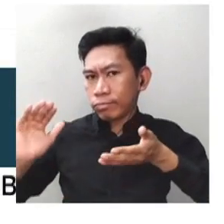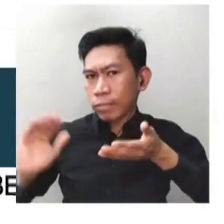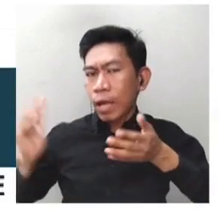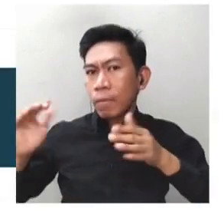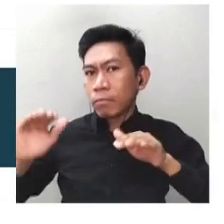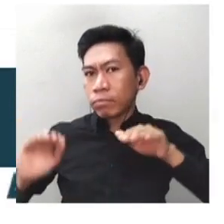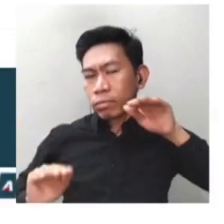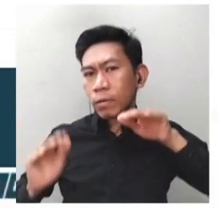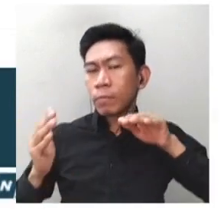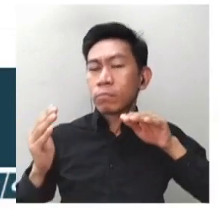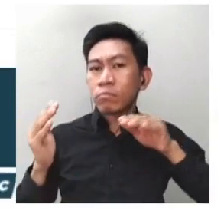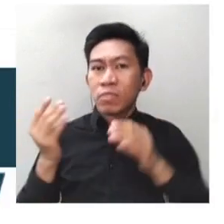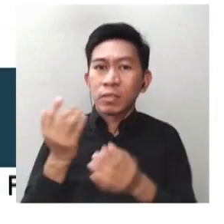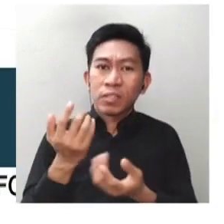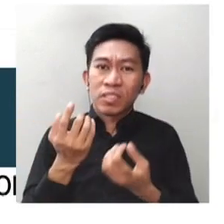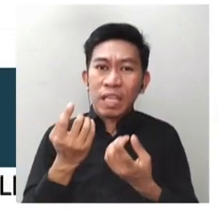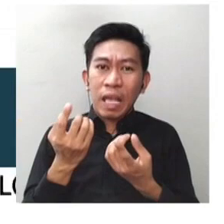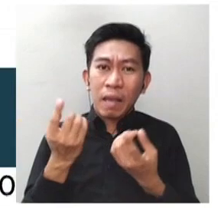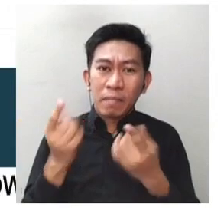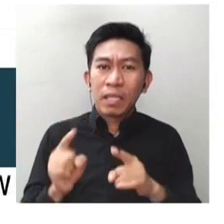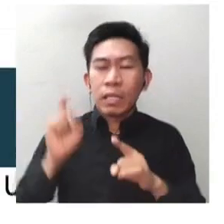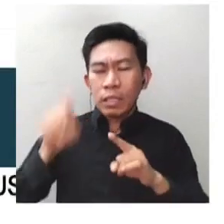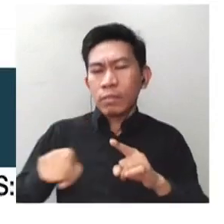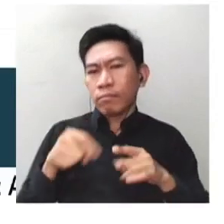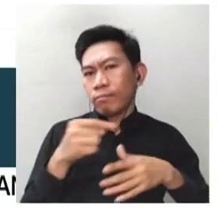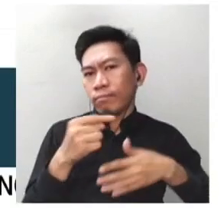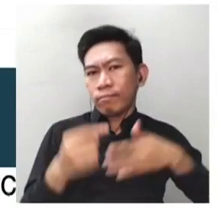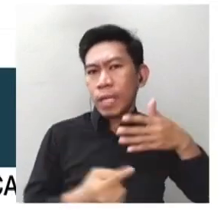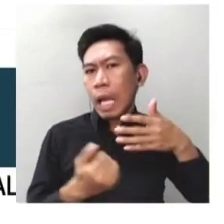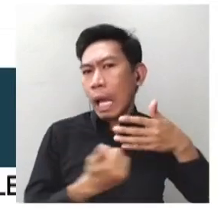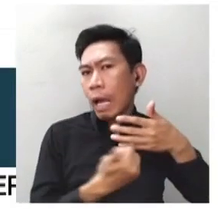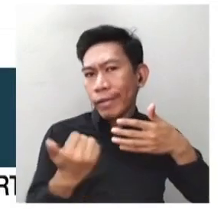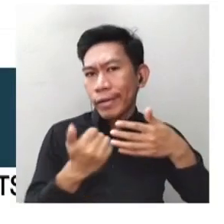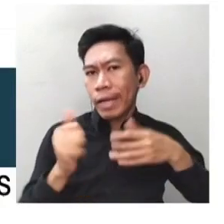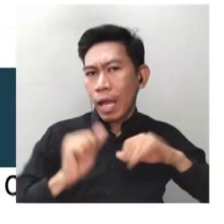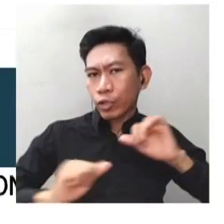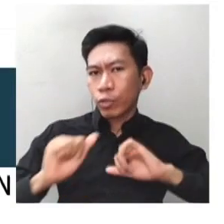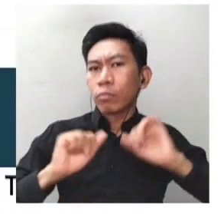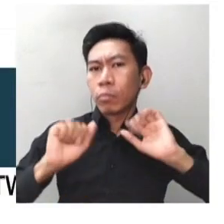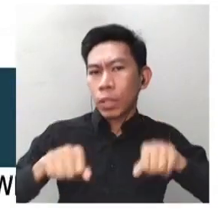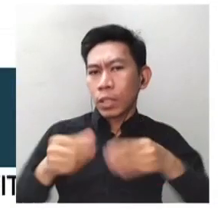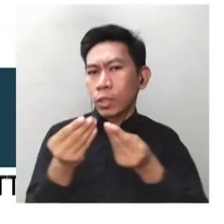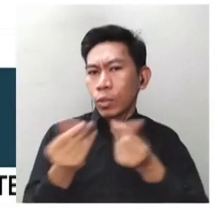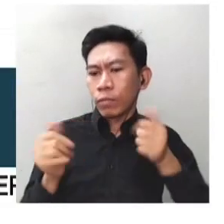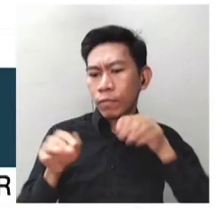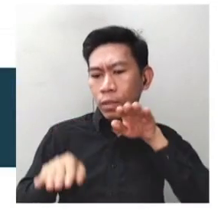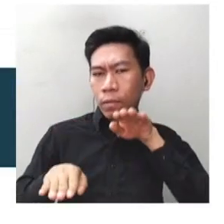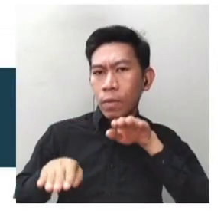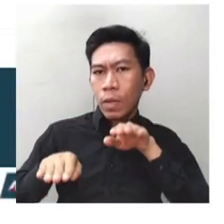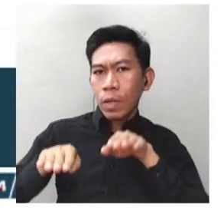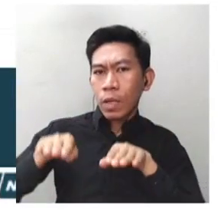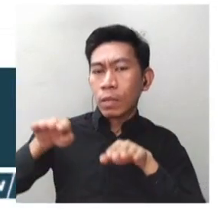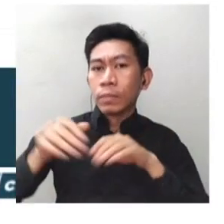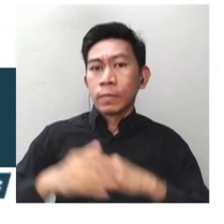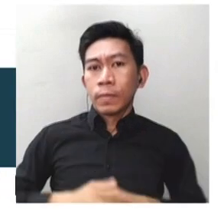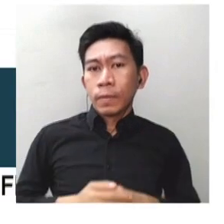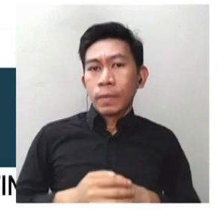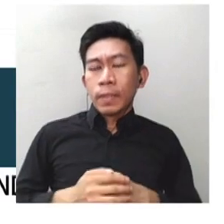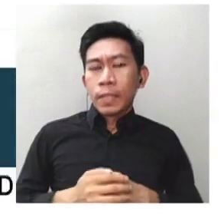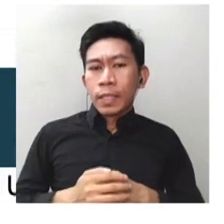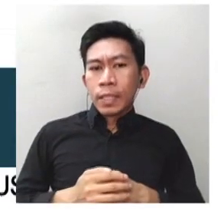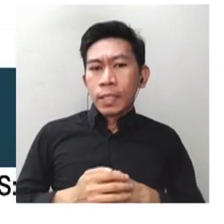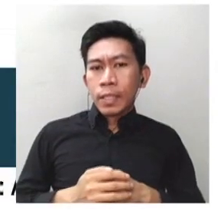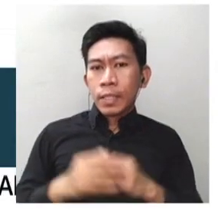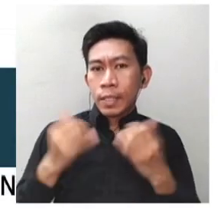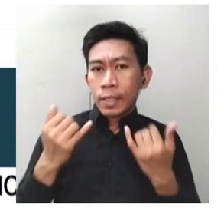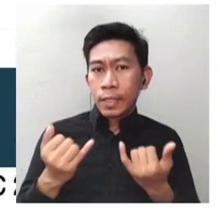some intervention would help address the balance. It's a solution that's called for given